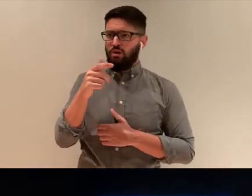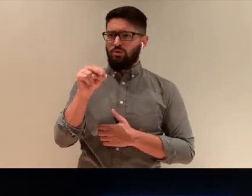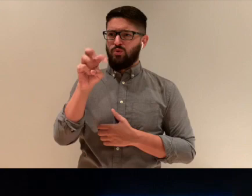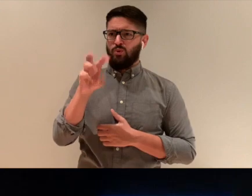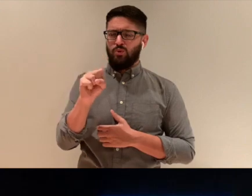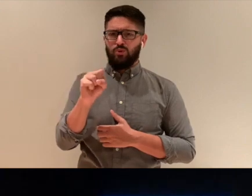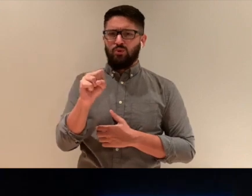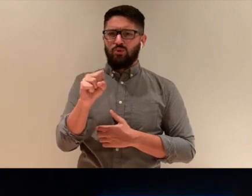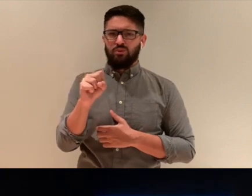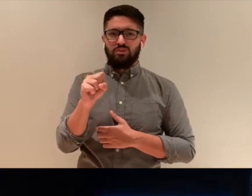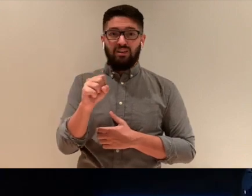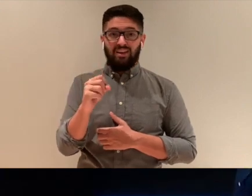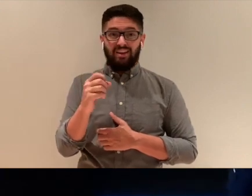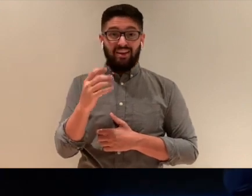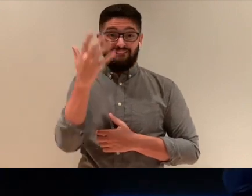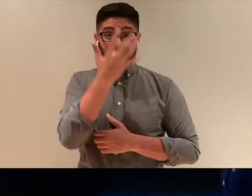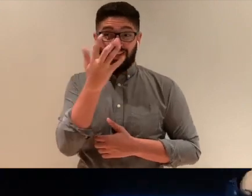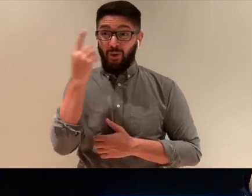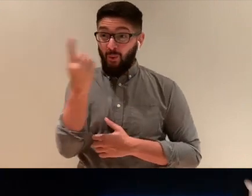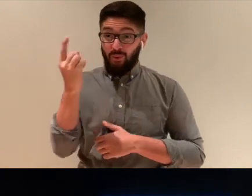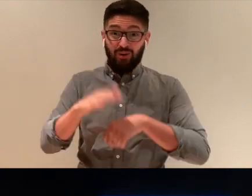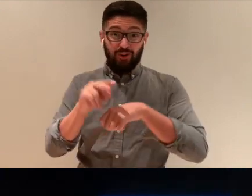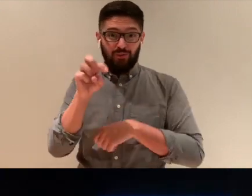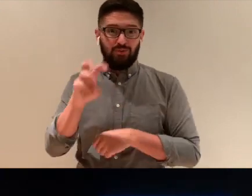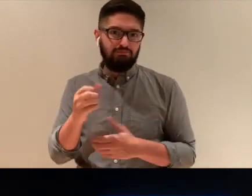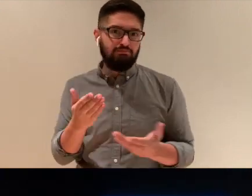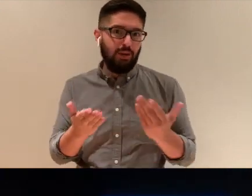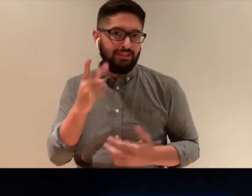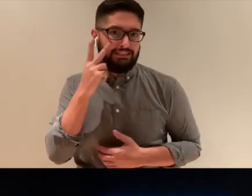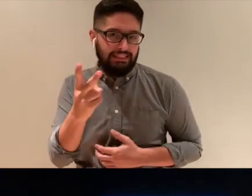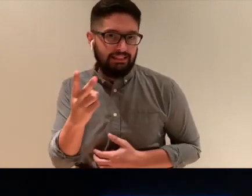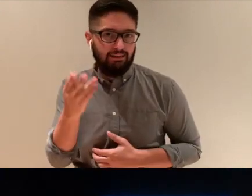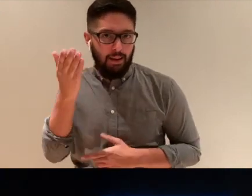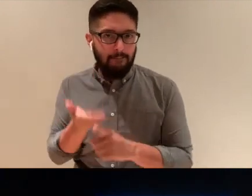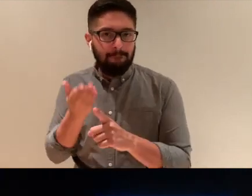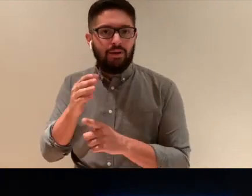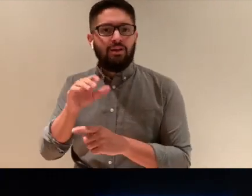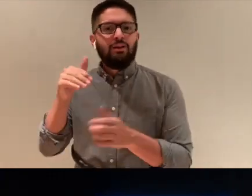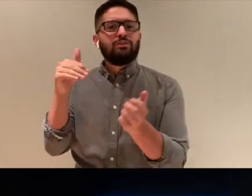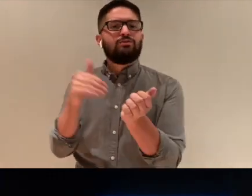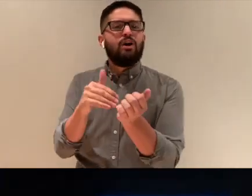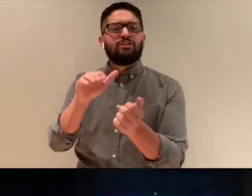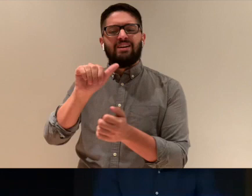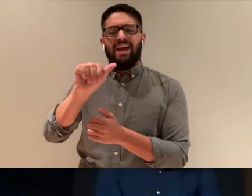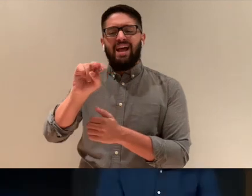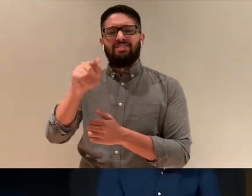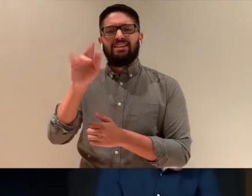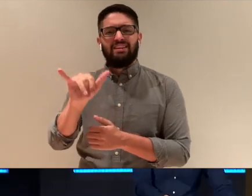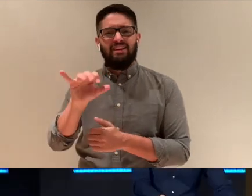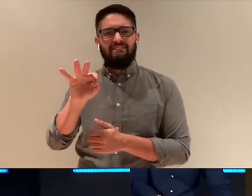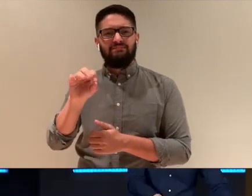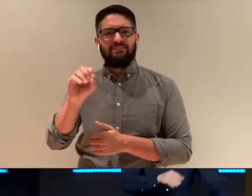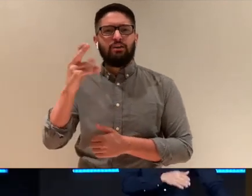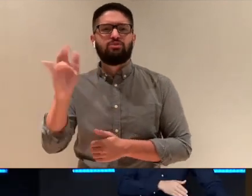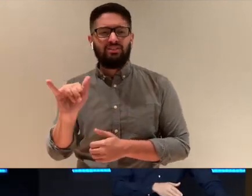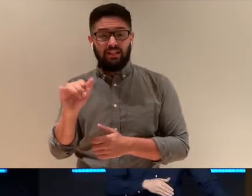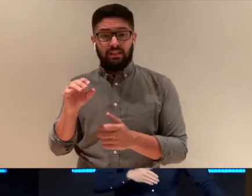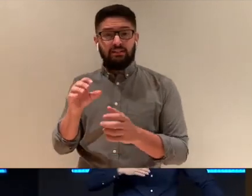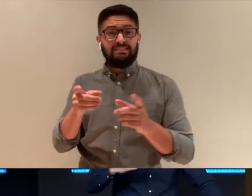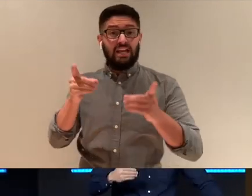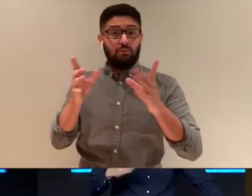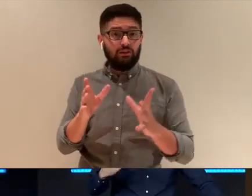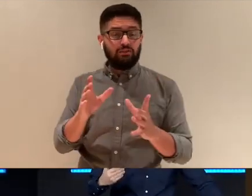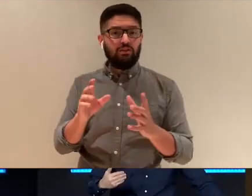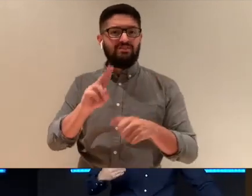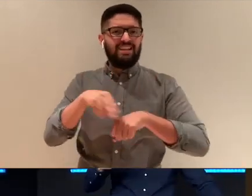when I wake up in the news, a face that has been always on the news, and you've probably seen him, is Dr. Anthony Fauci, which is director